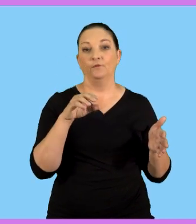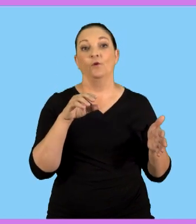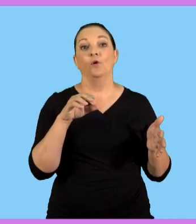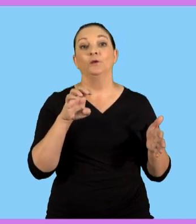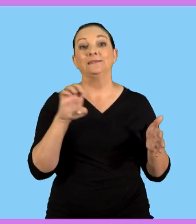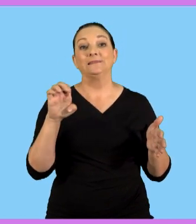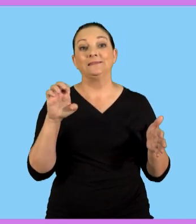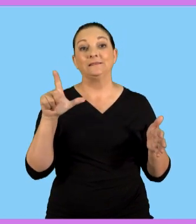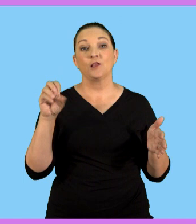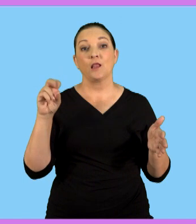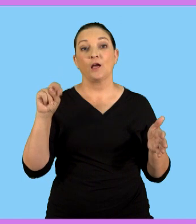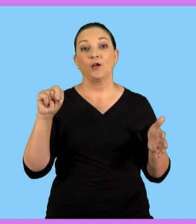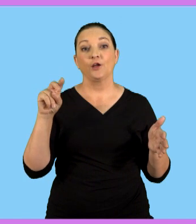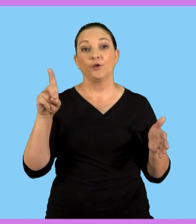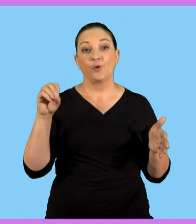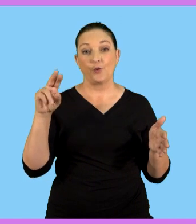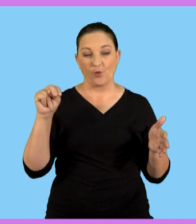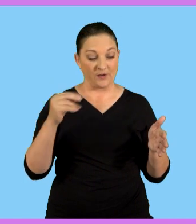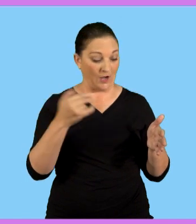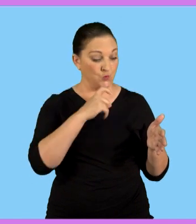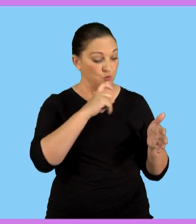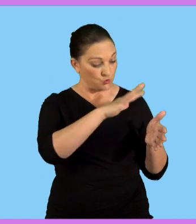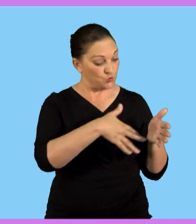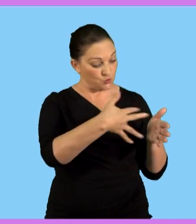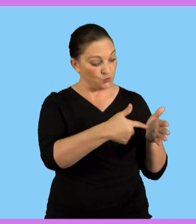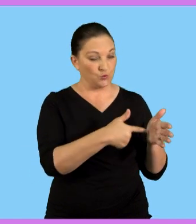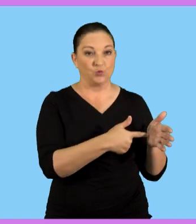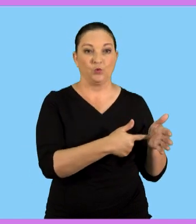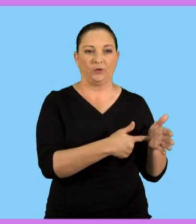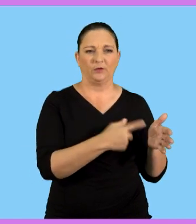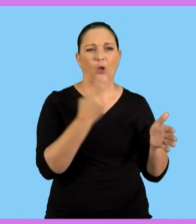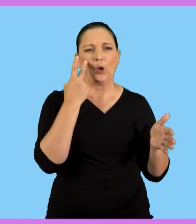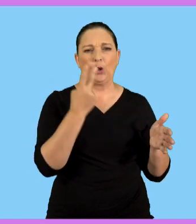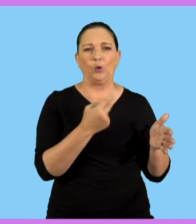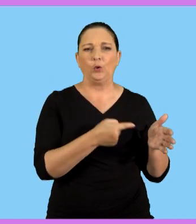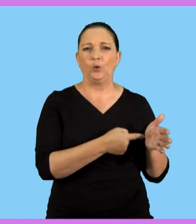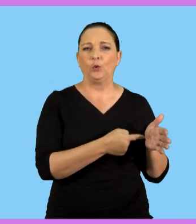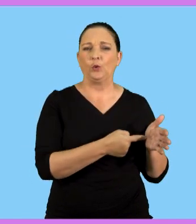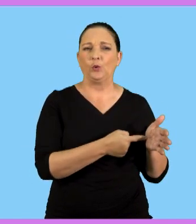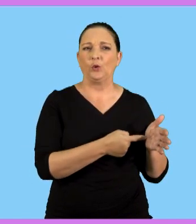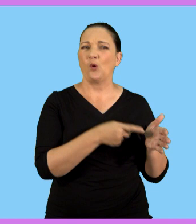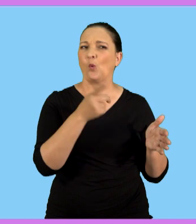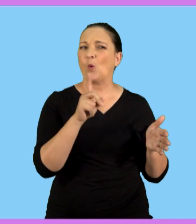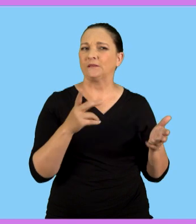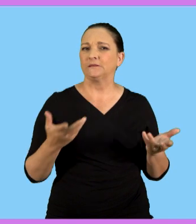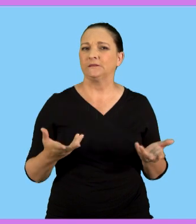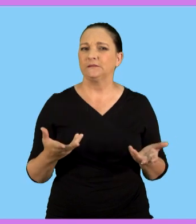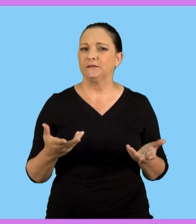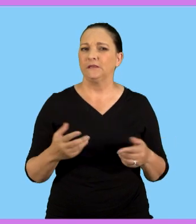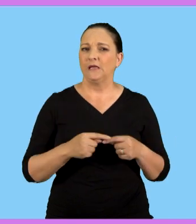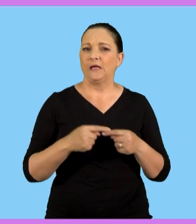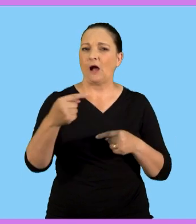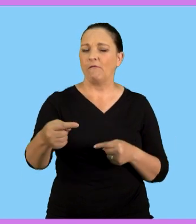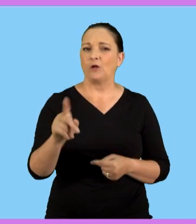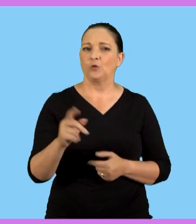London, right? By using our distance table. Okay, now if you look at this, what will the distance be?